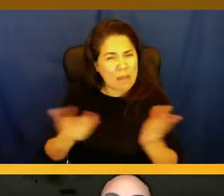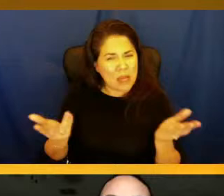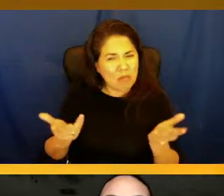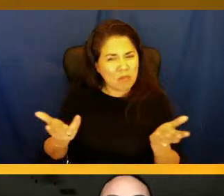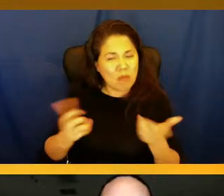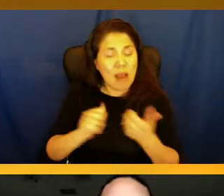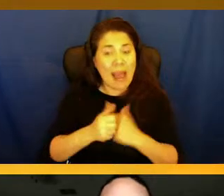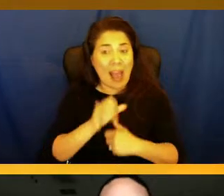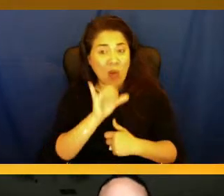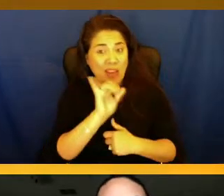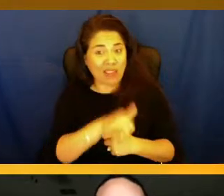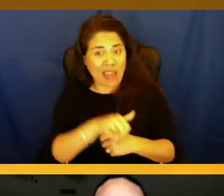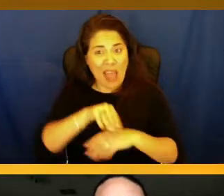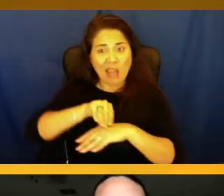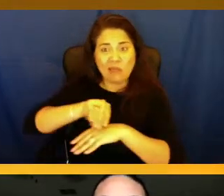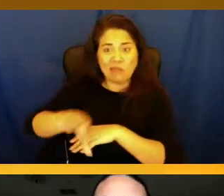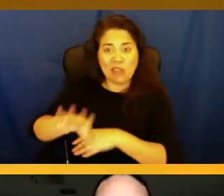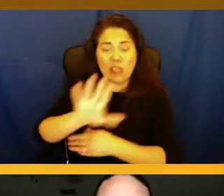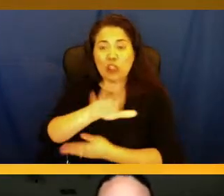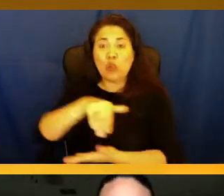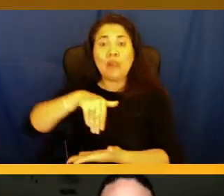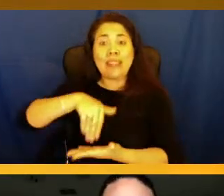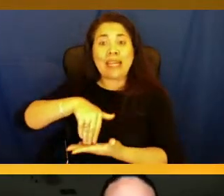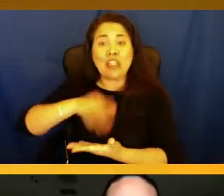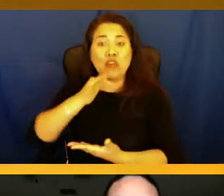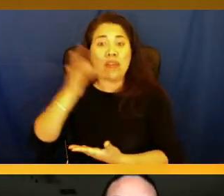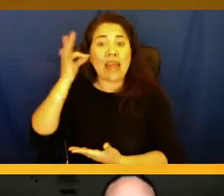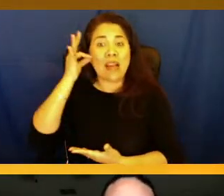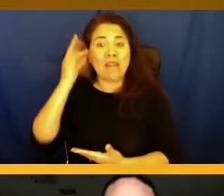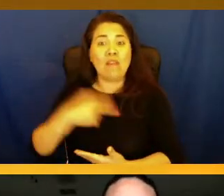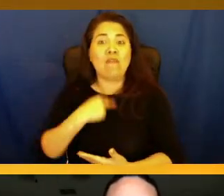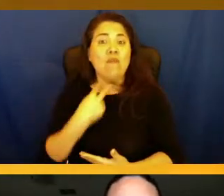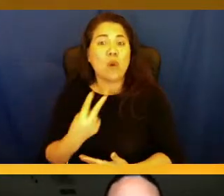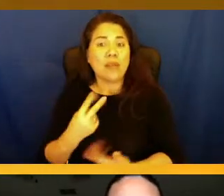this be done to center Native American voices?